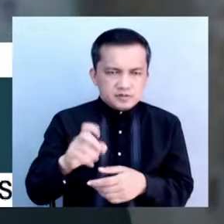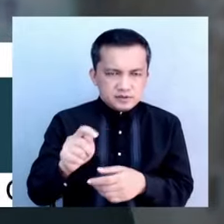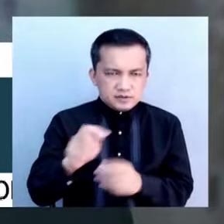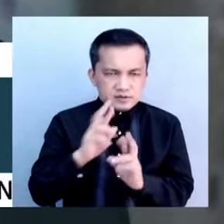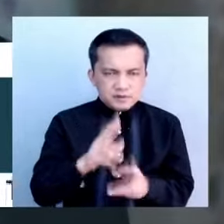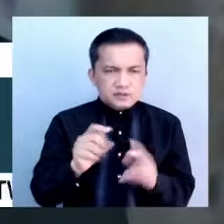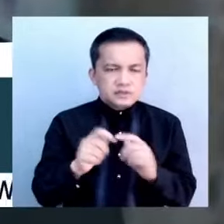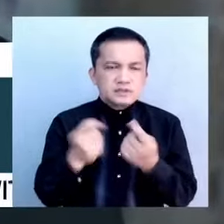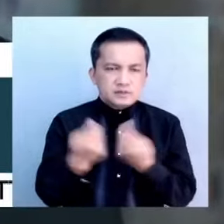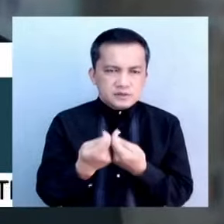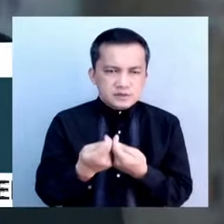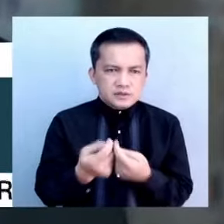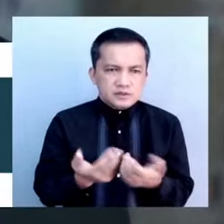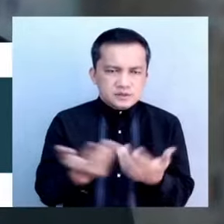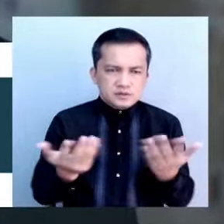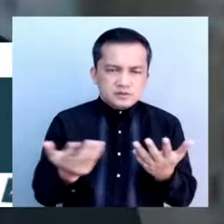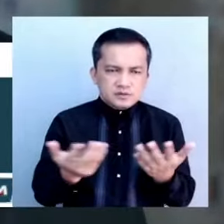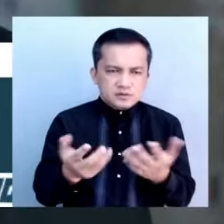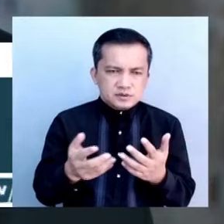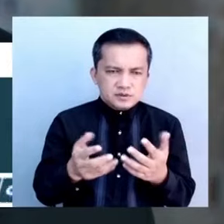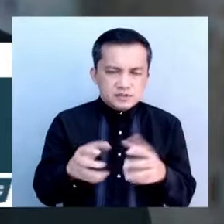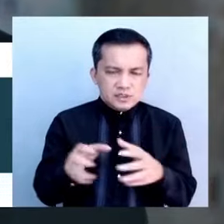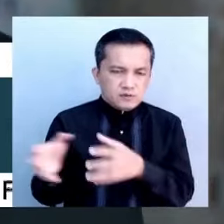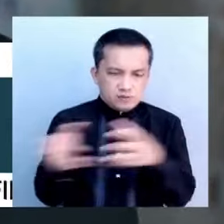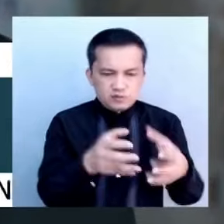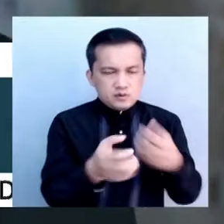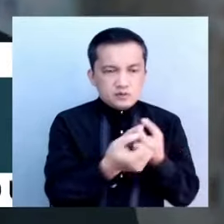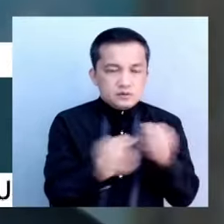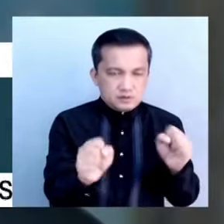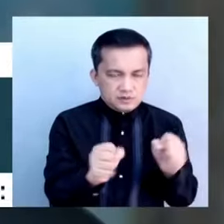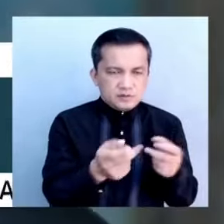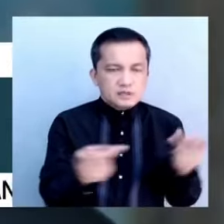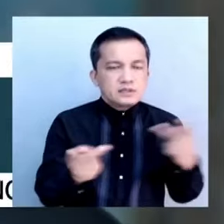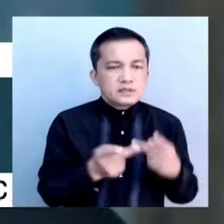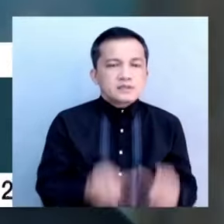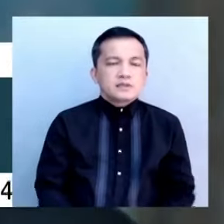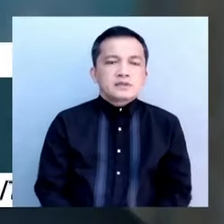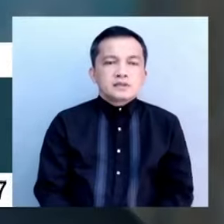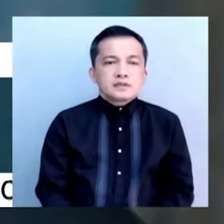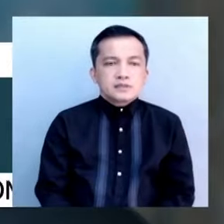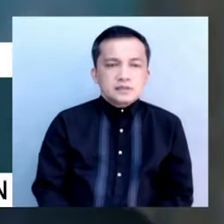nila kung nasaan yung mga evacuation centers nila. Dapat meron